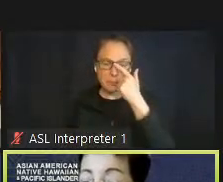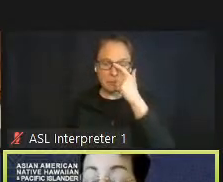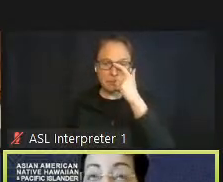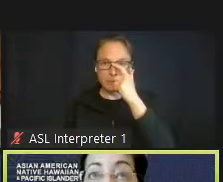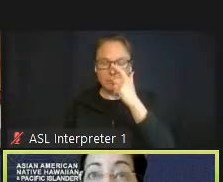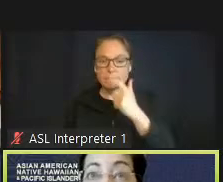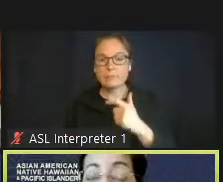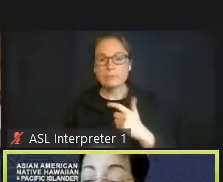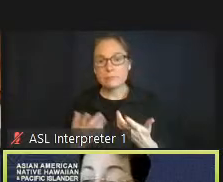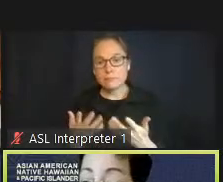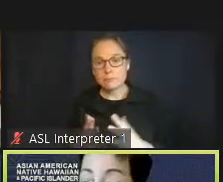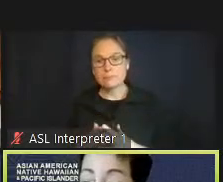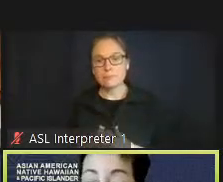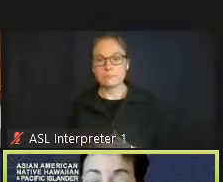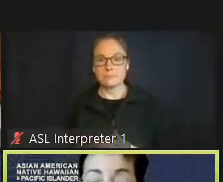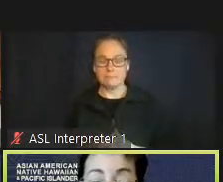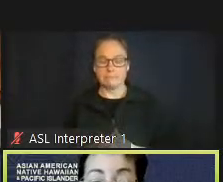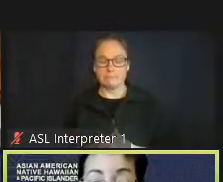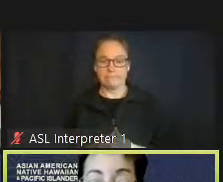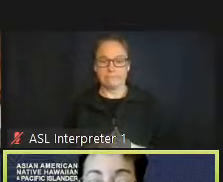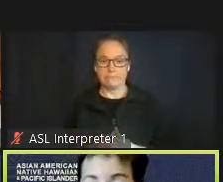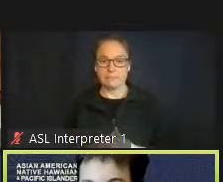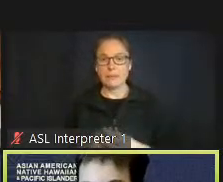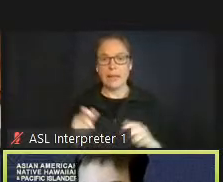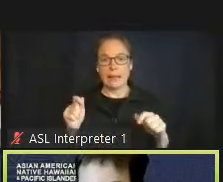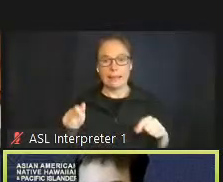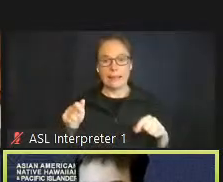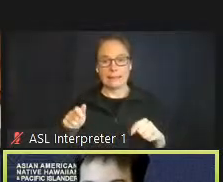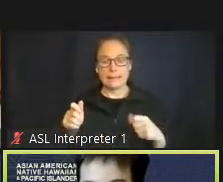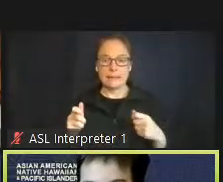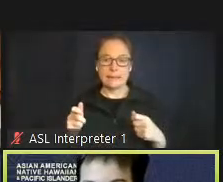of this service level is